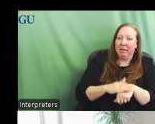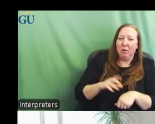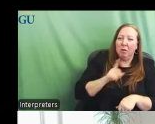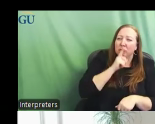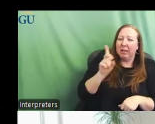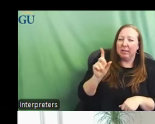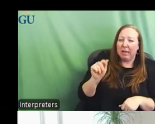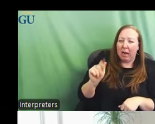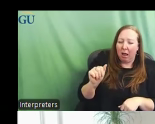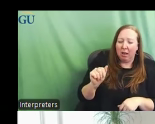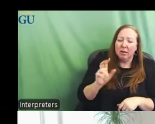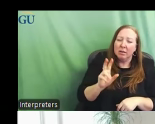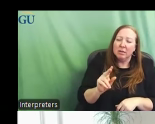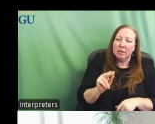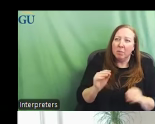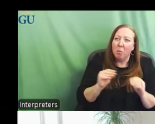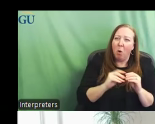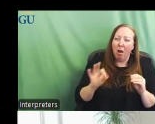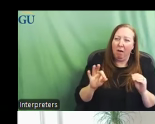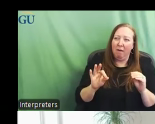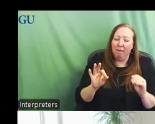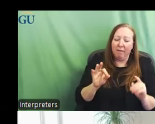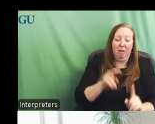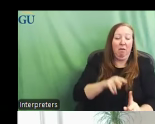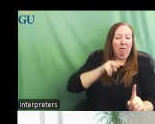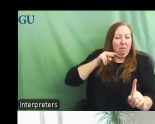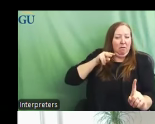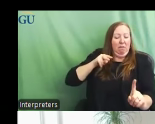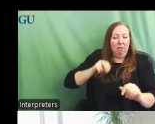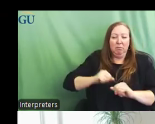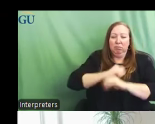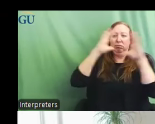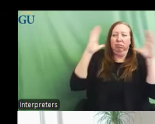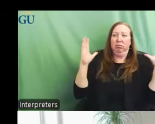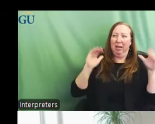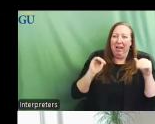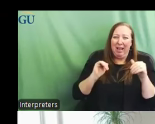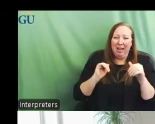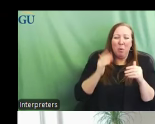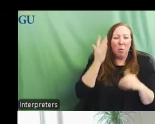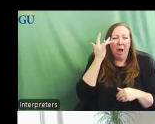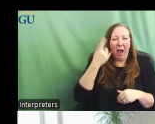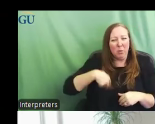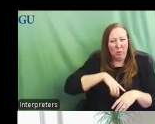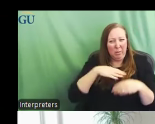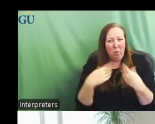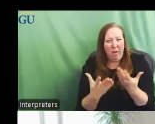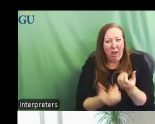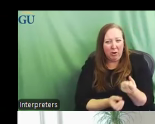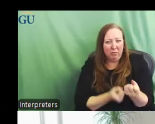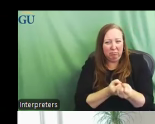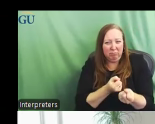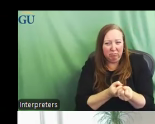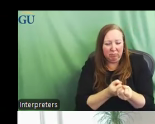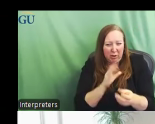overview, of kind of how to talk about what we're doing with intervention. And we see with the blue line